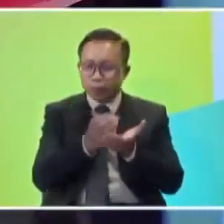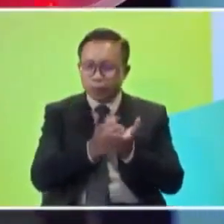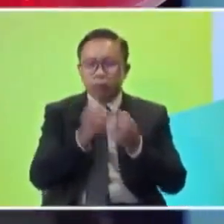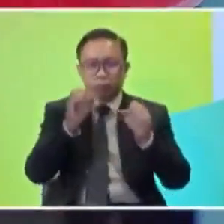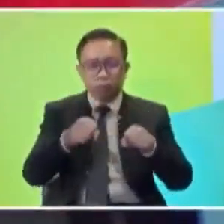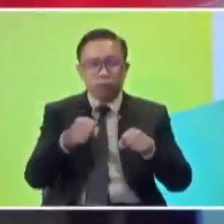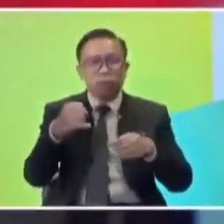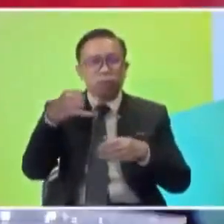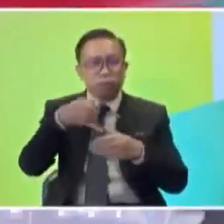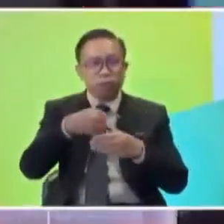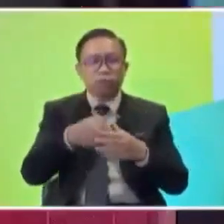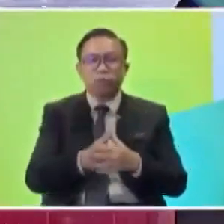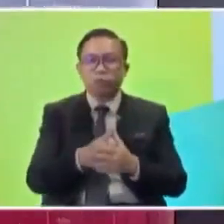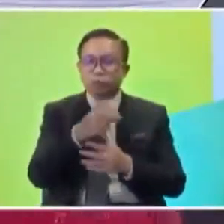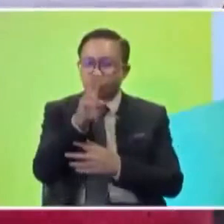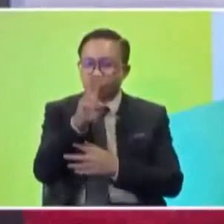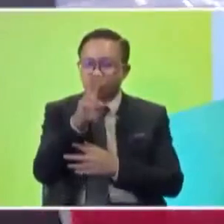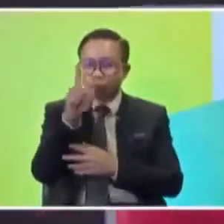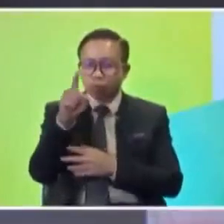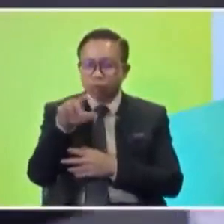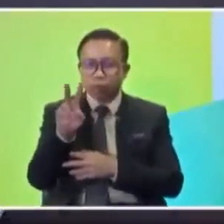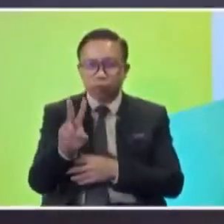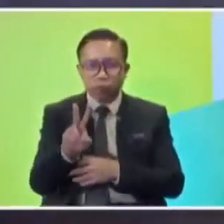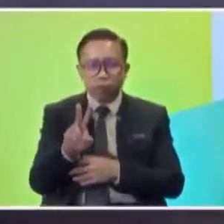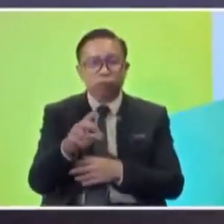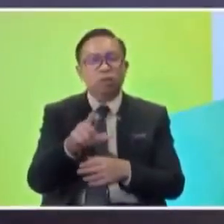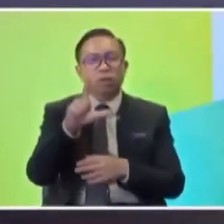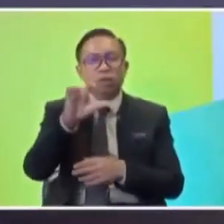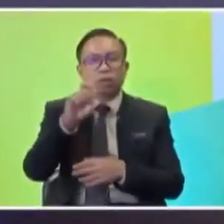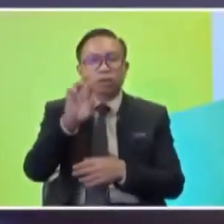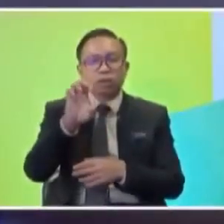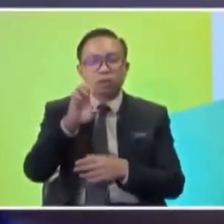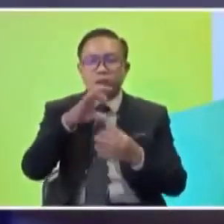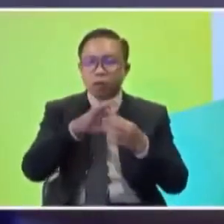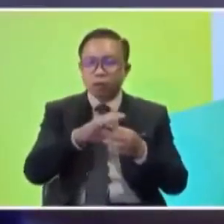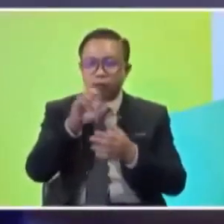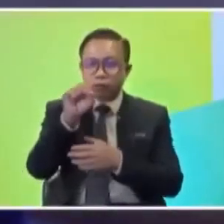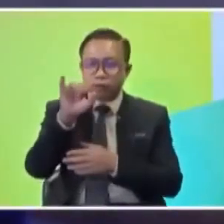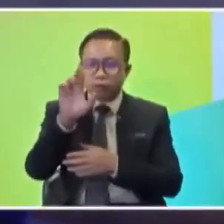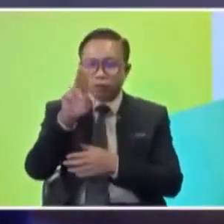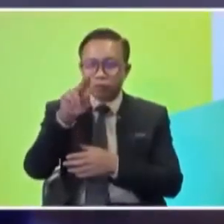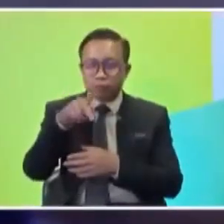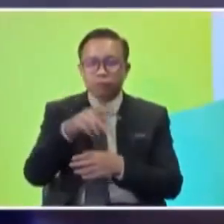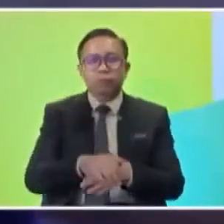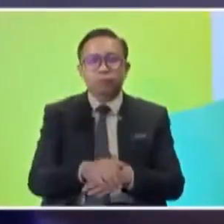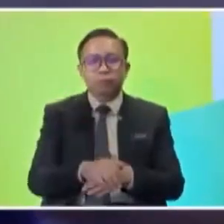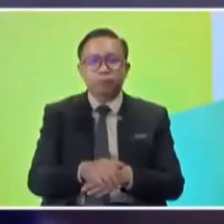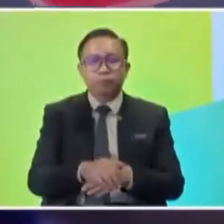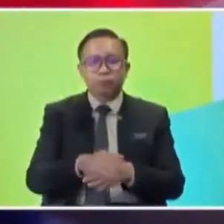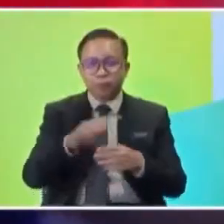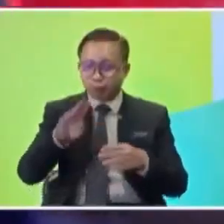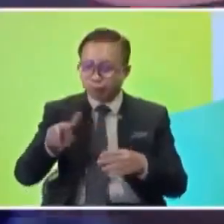to fill with 2 1/2 liter of syrup. Okay, kids at home and